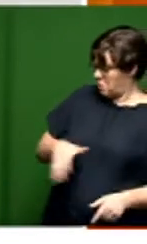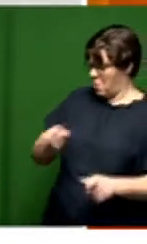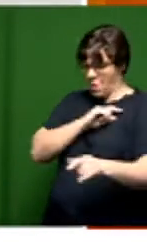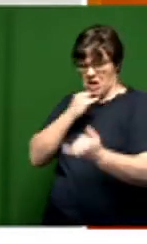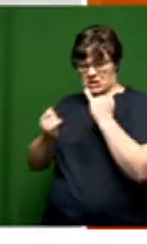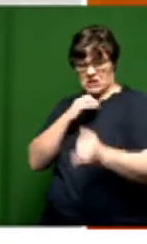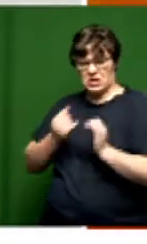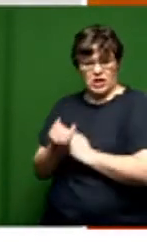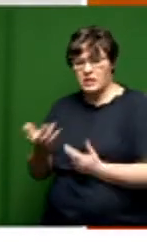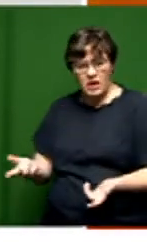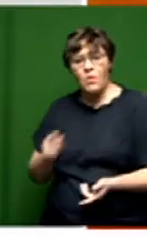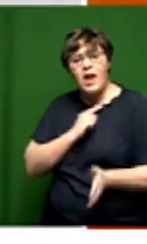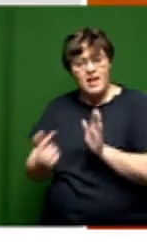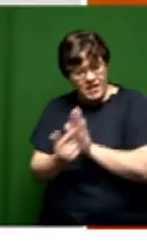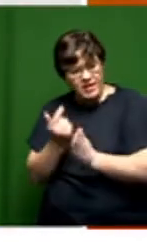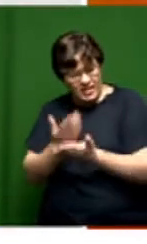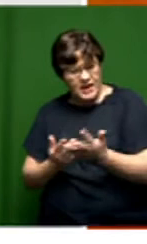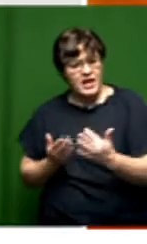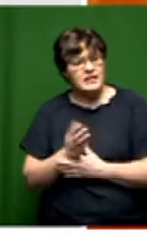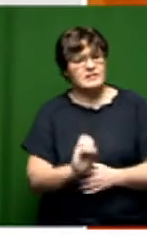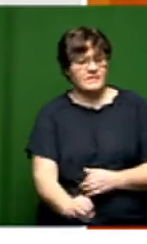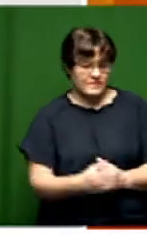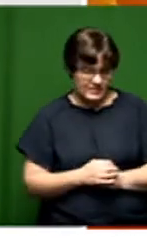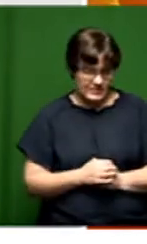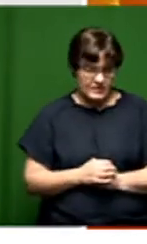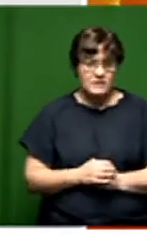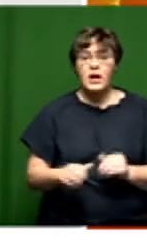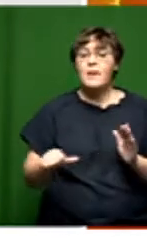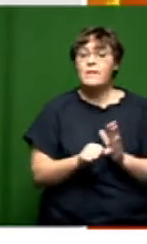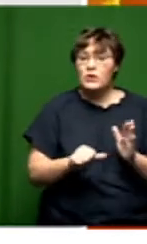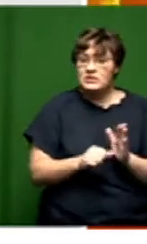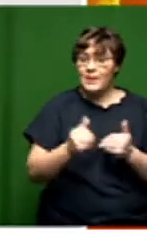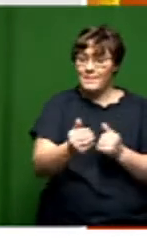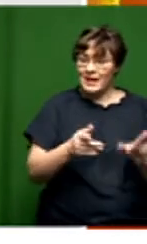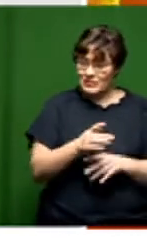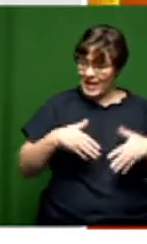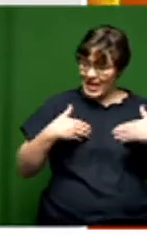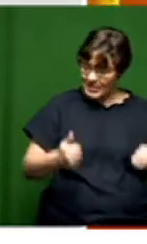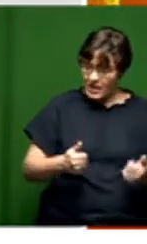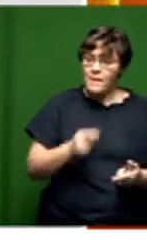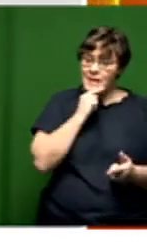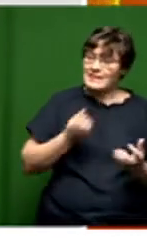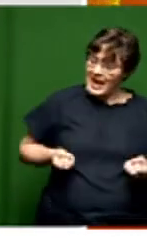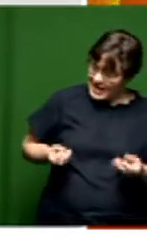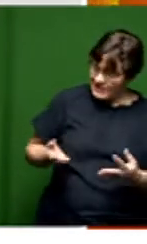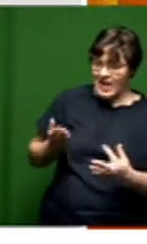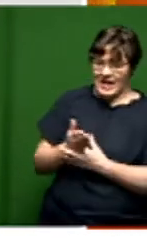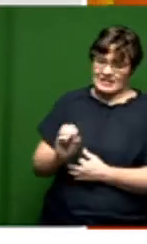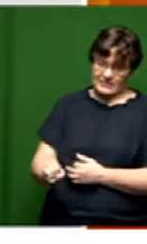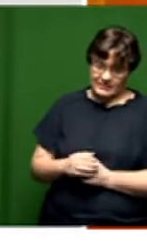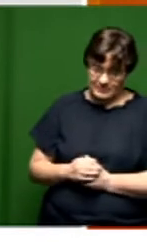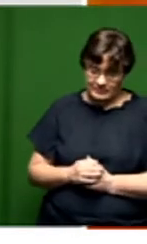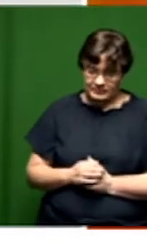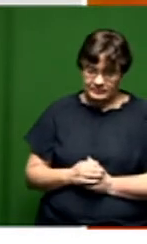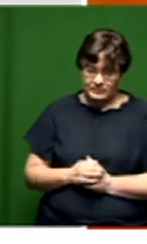accessing because legally they can access. So it's important that this package in the health, for example, gives them access. On the other hand,